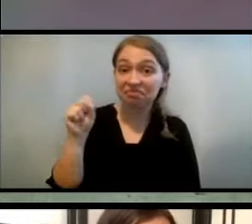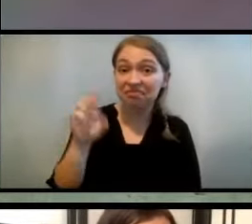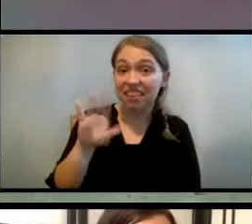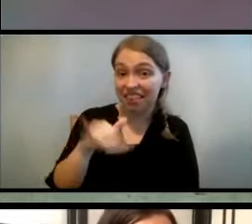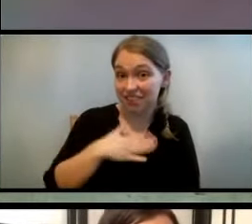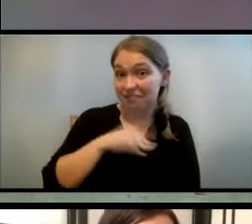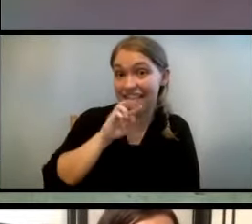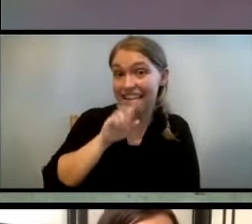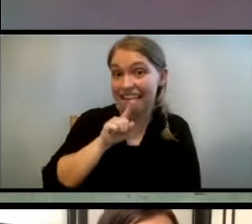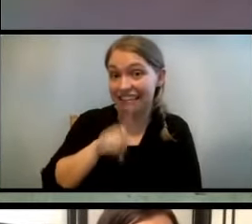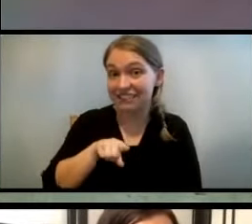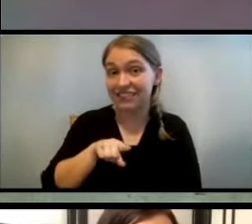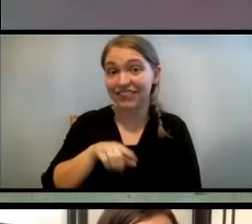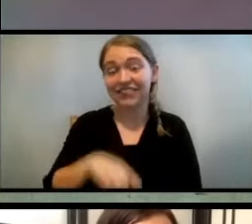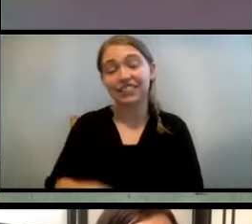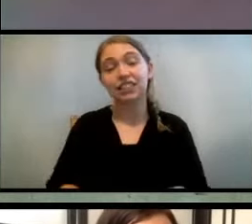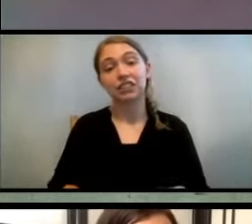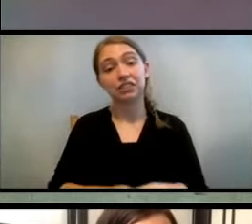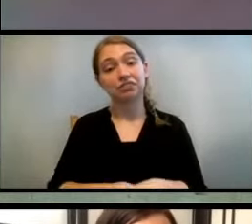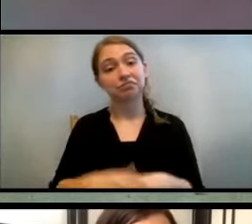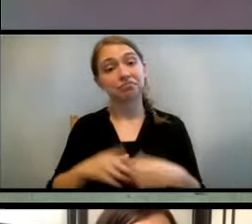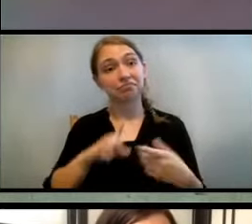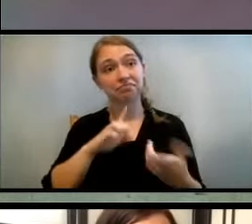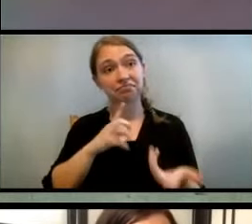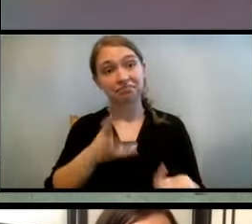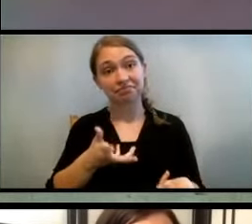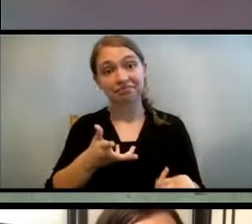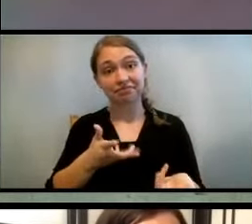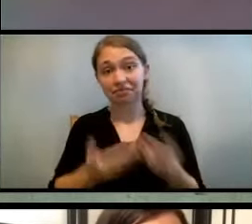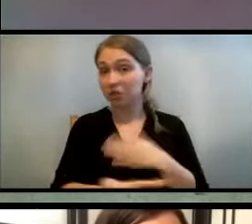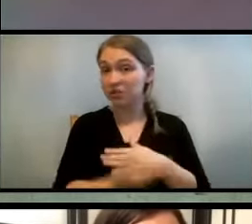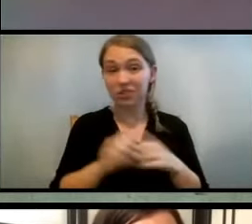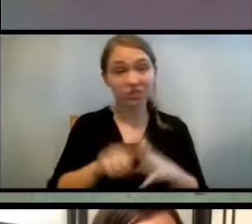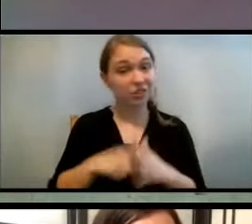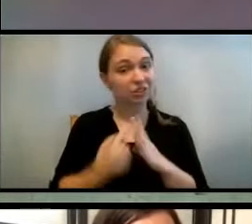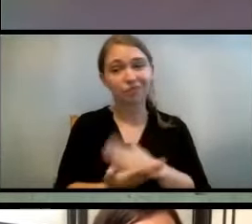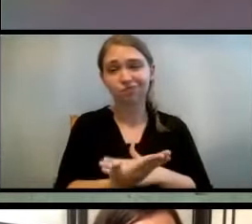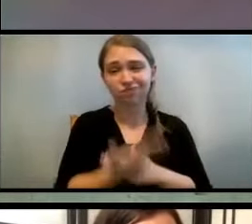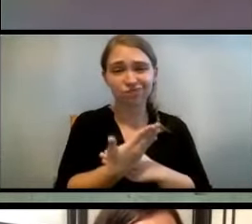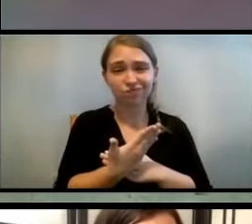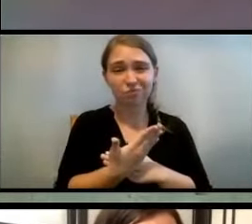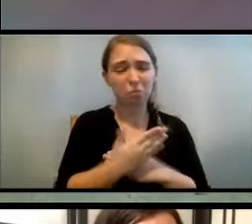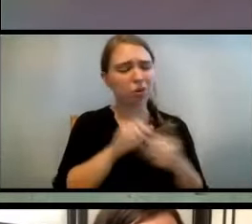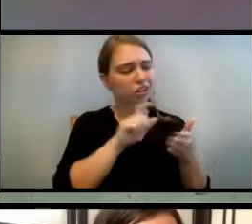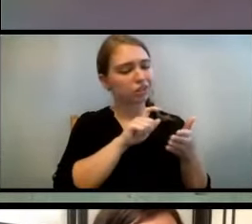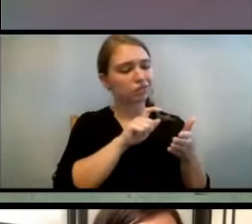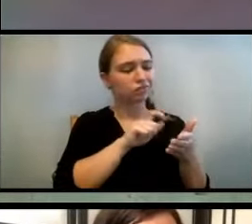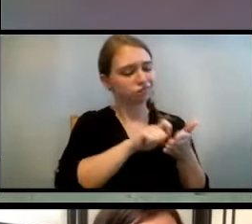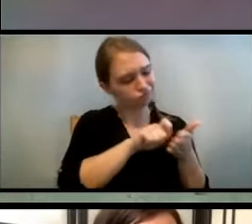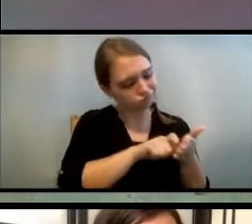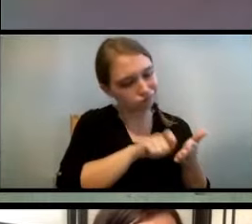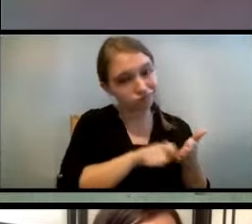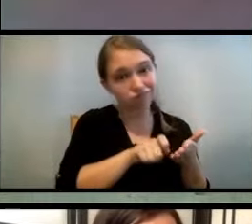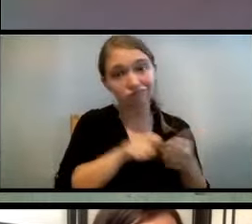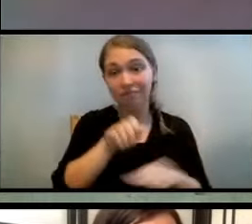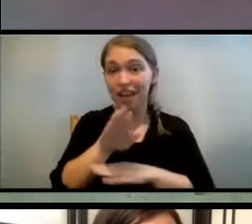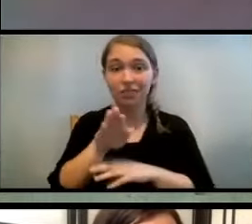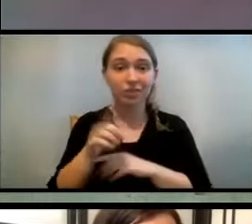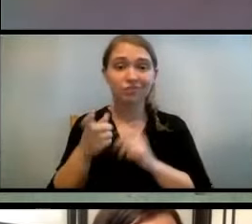my answer. It's right in the morning and edit in the afternoon. Pretty boring.